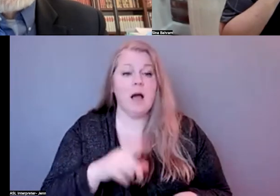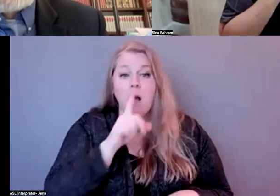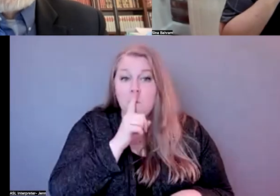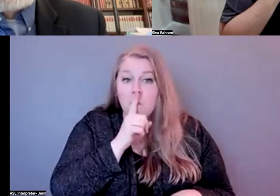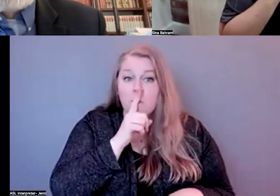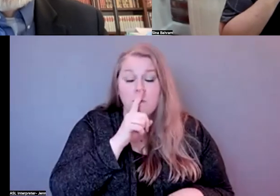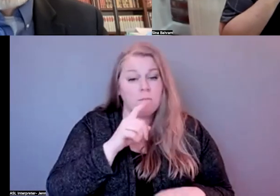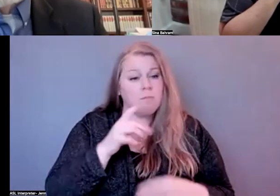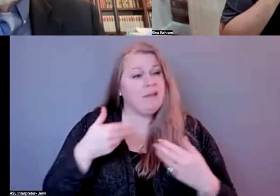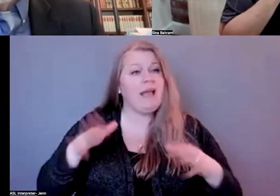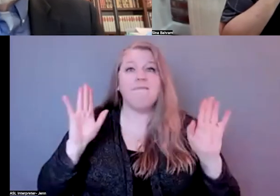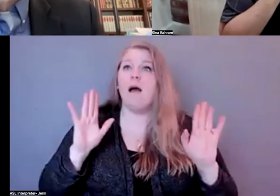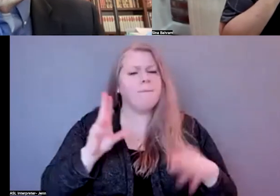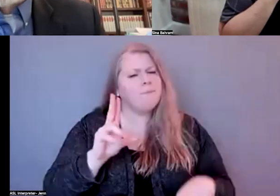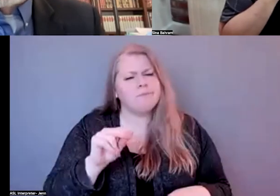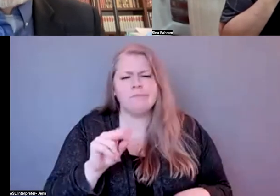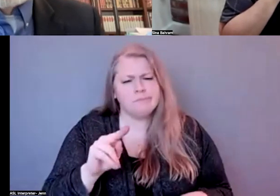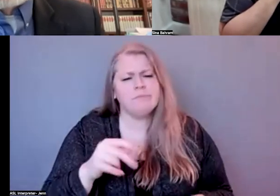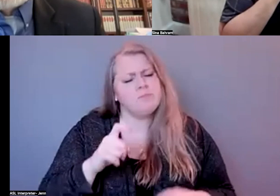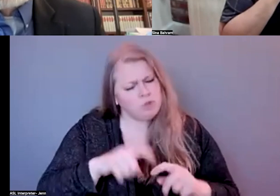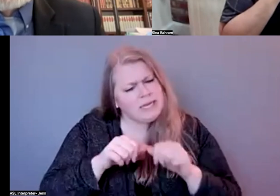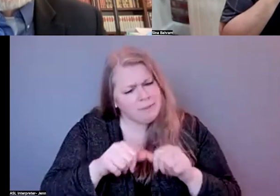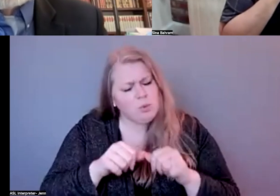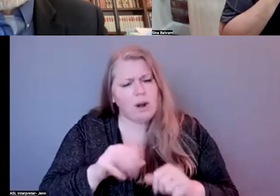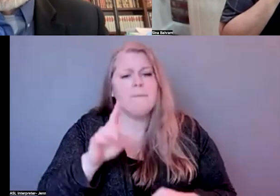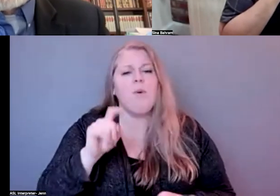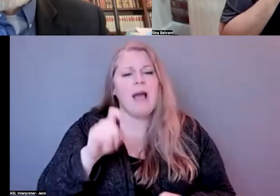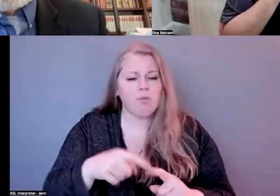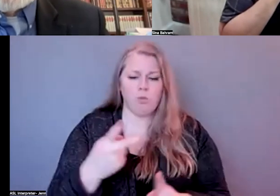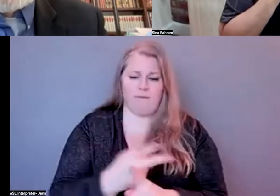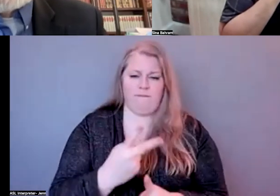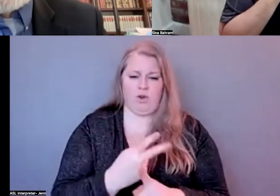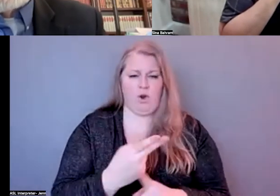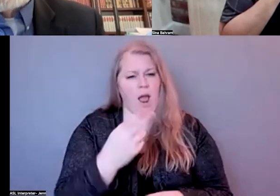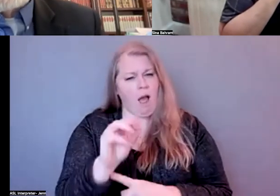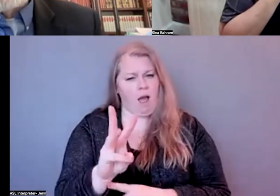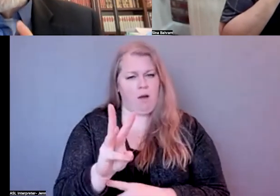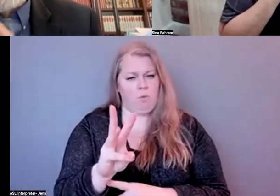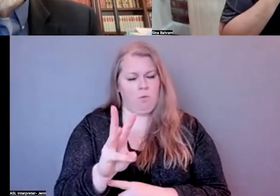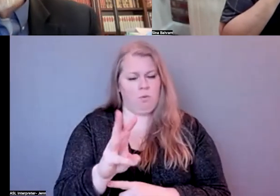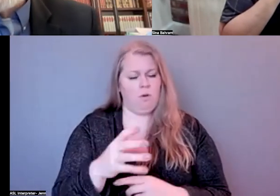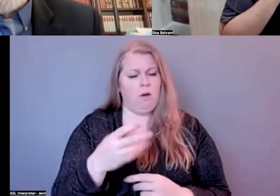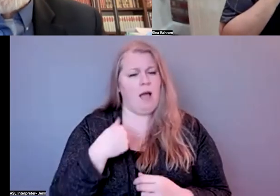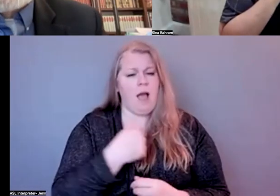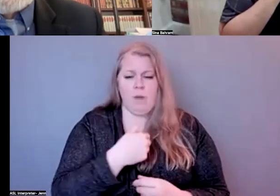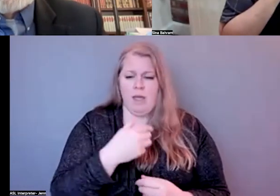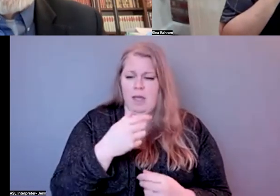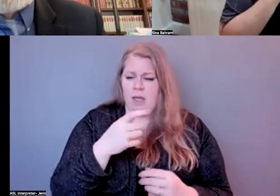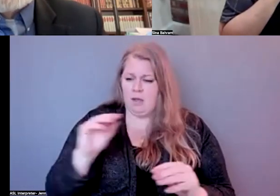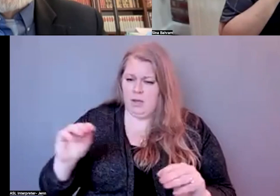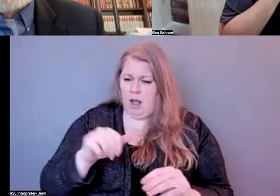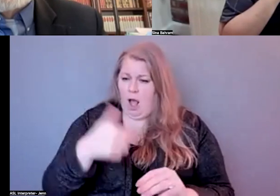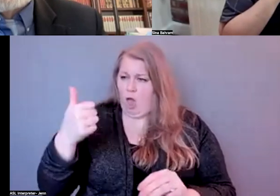doing what we're doing. We should, but we have to figure out how are we going to deal with the other 90% of the products and